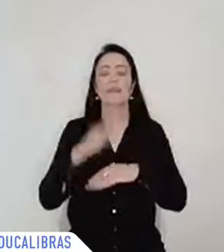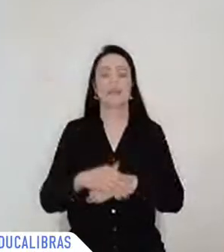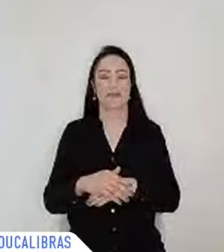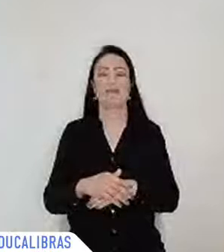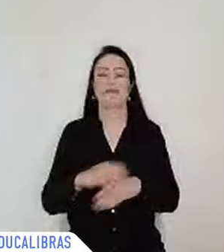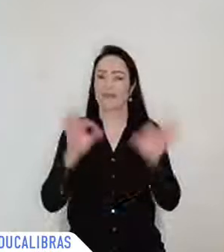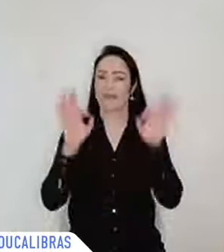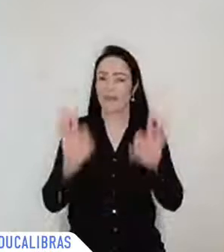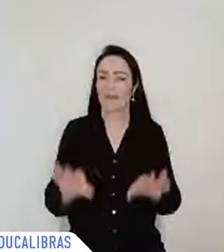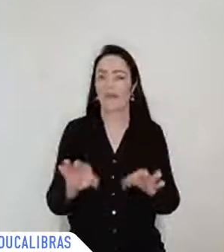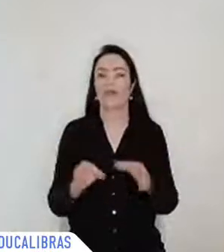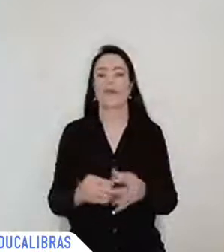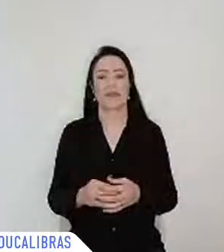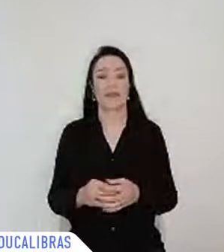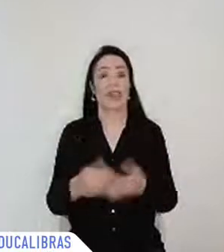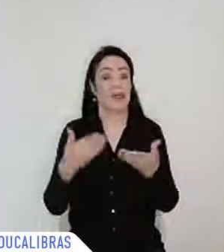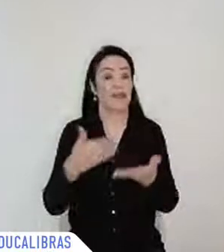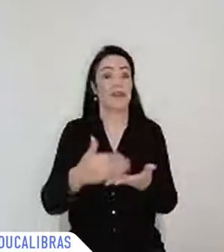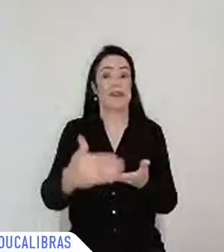will